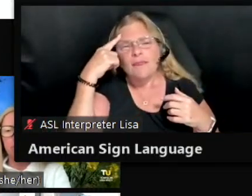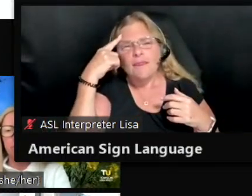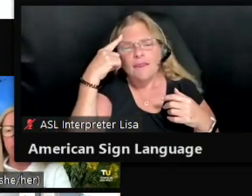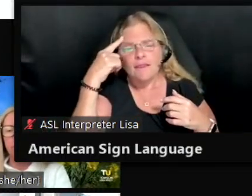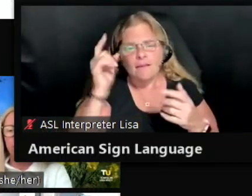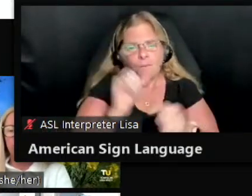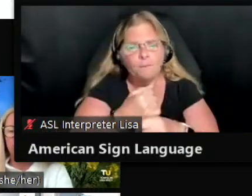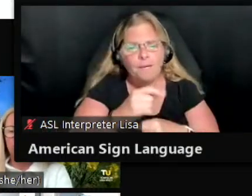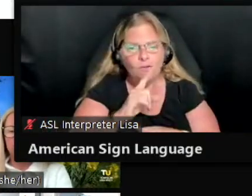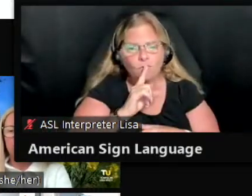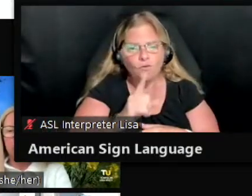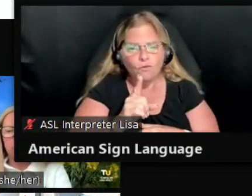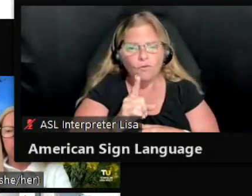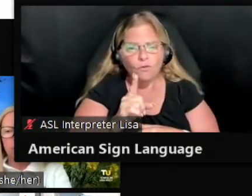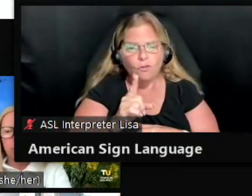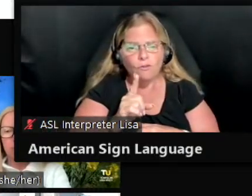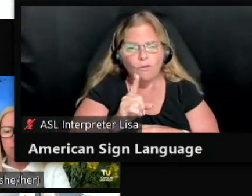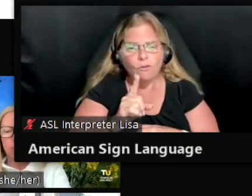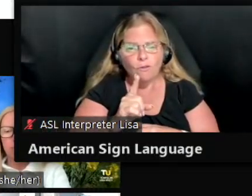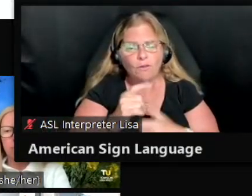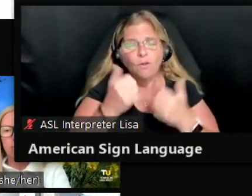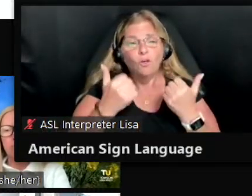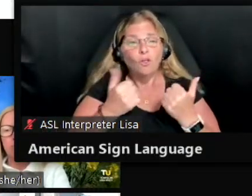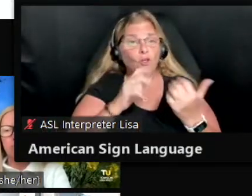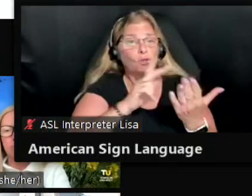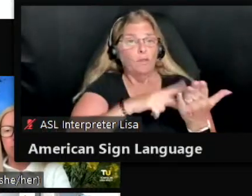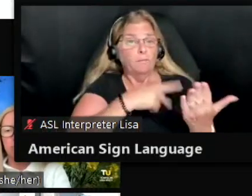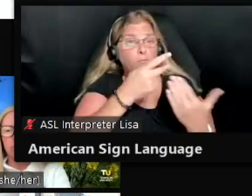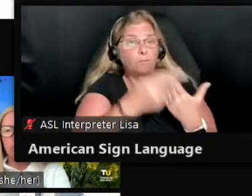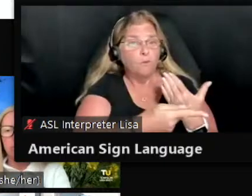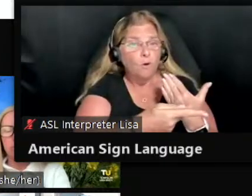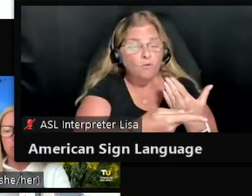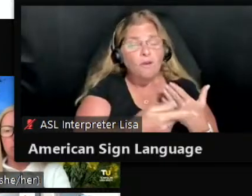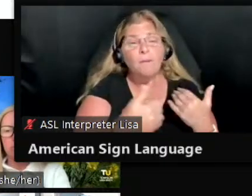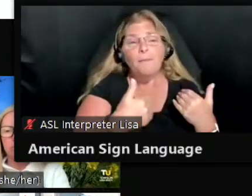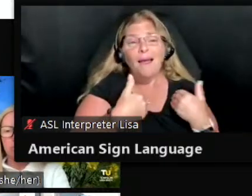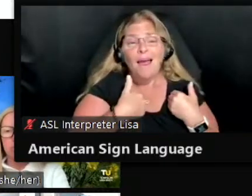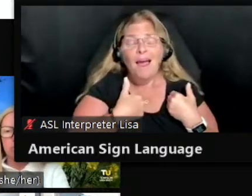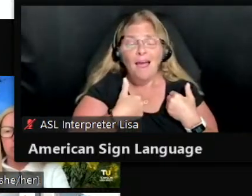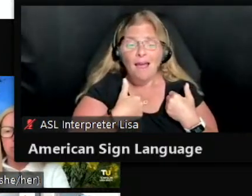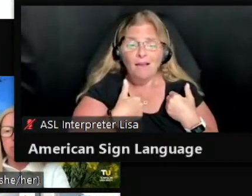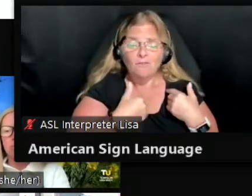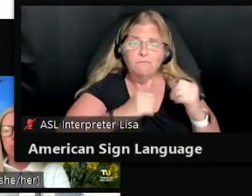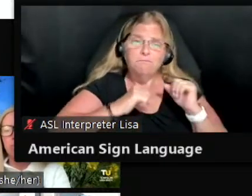that current programs have a very robust